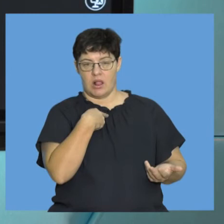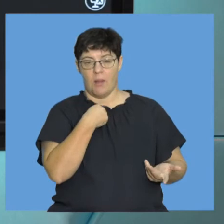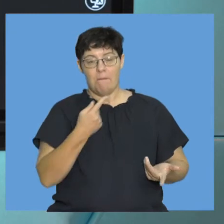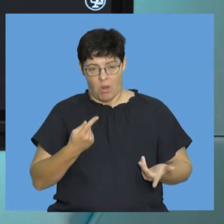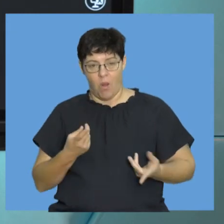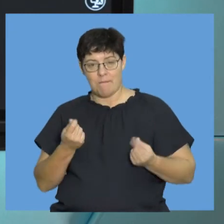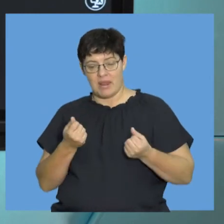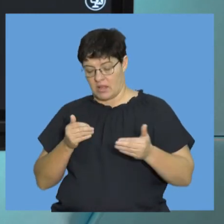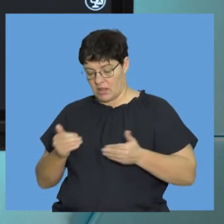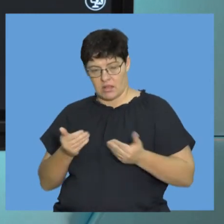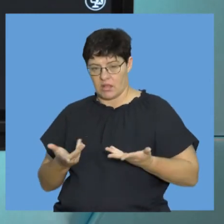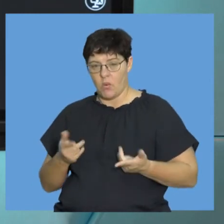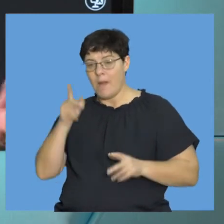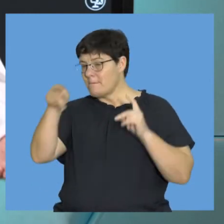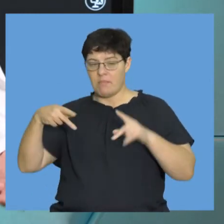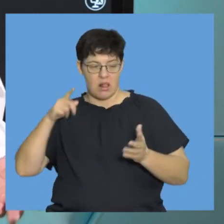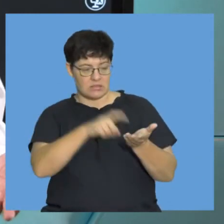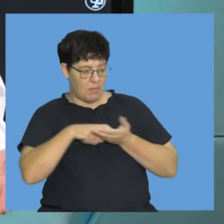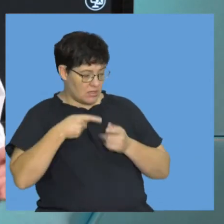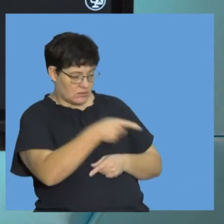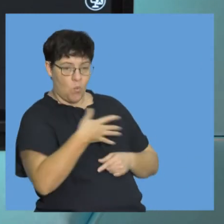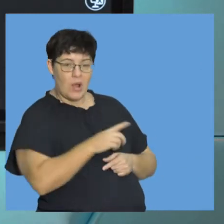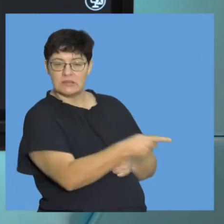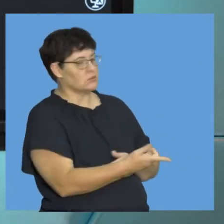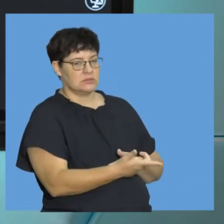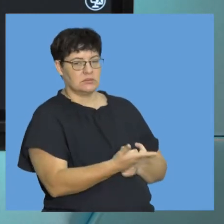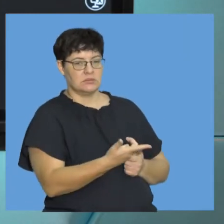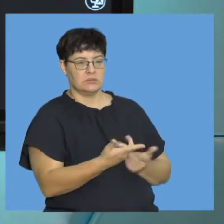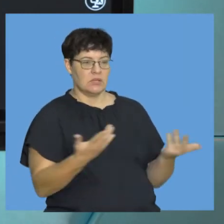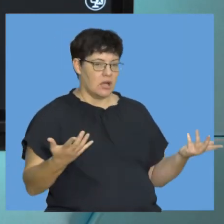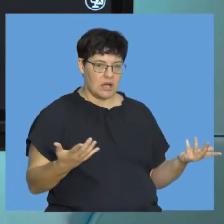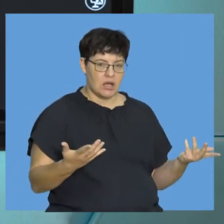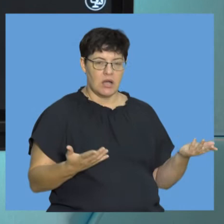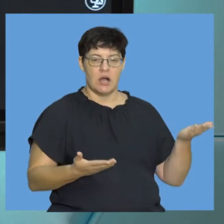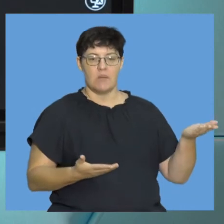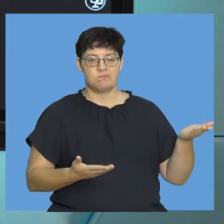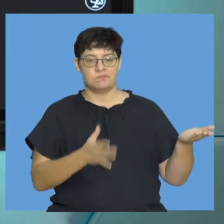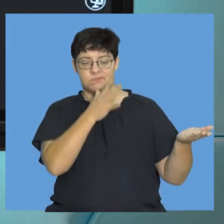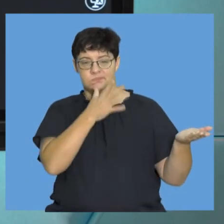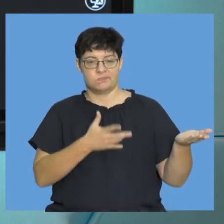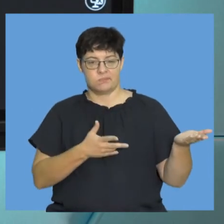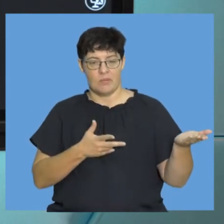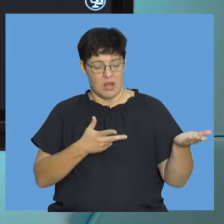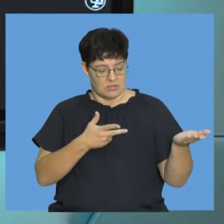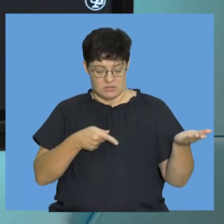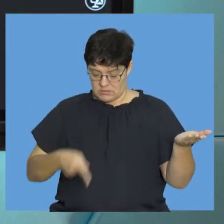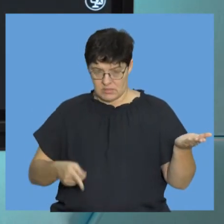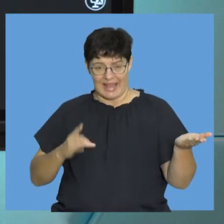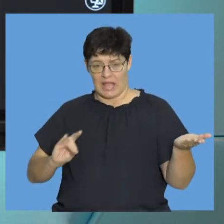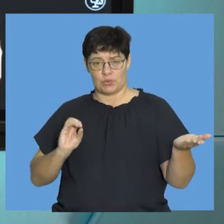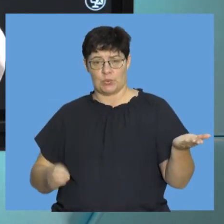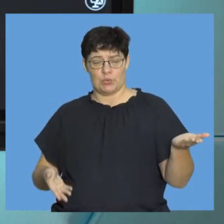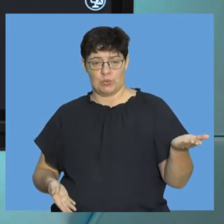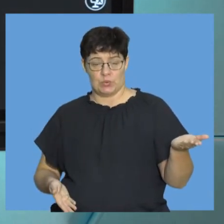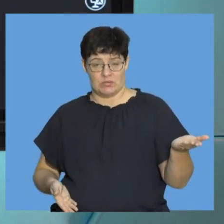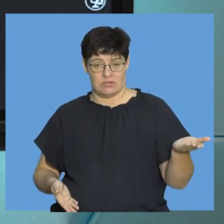now, there's no demand for it like there was before, so you're sitting with stock tied up in the form of cash in your warehouses.